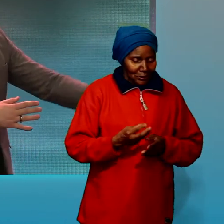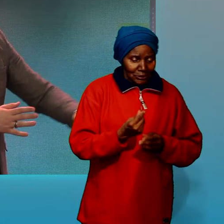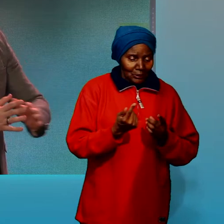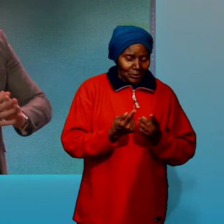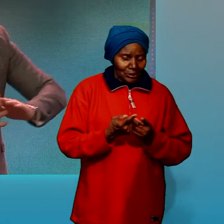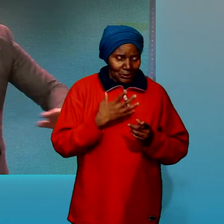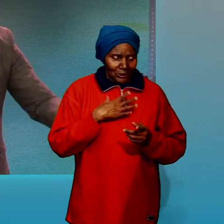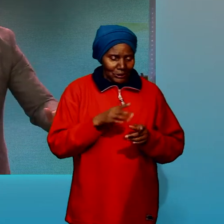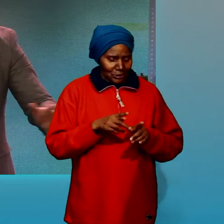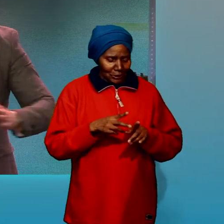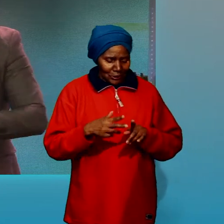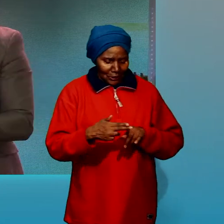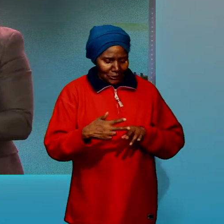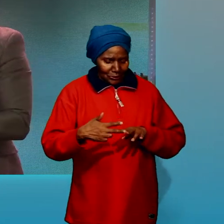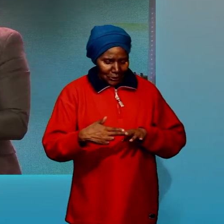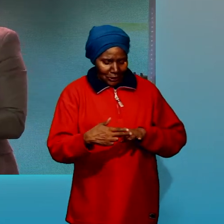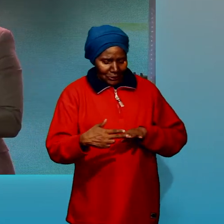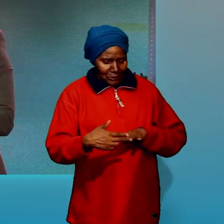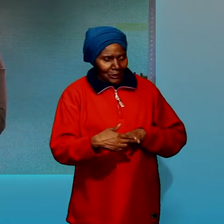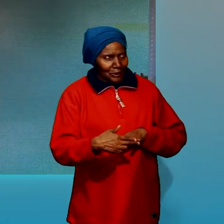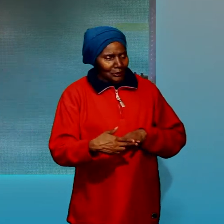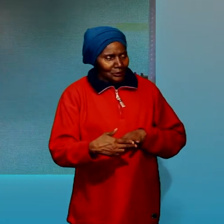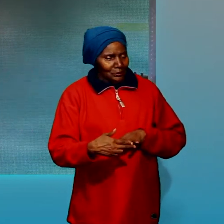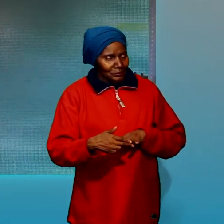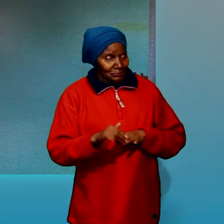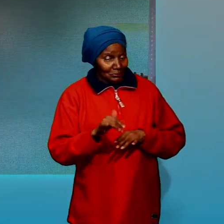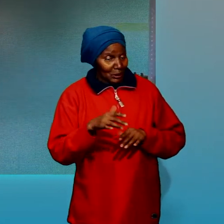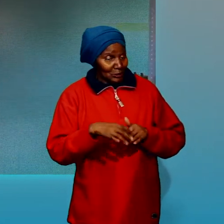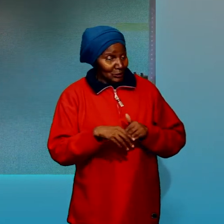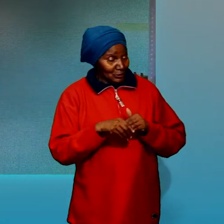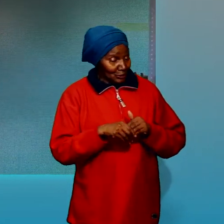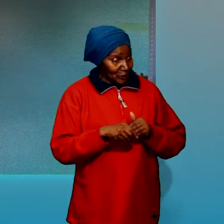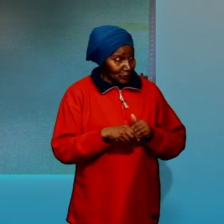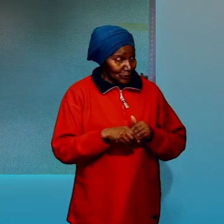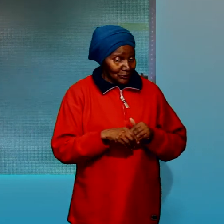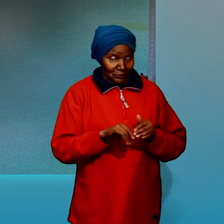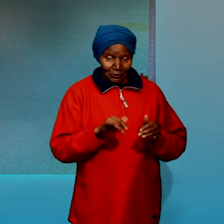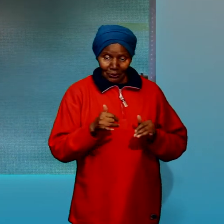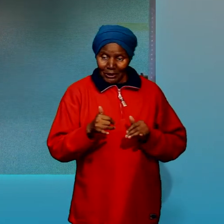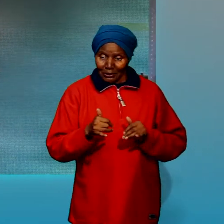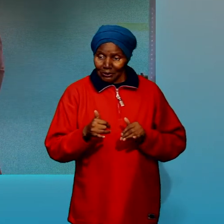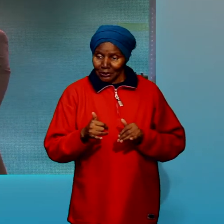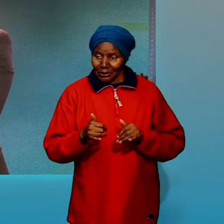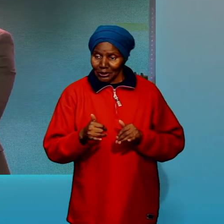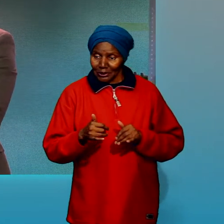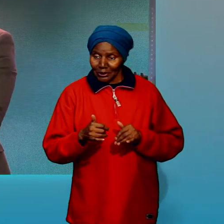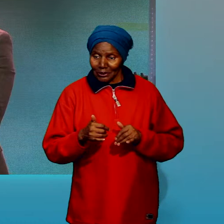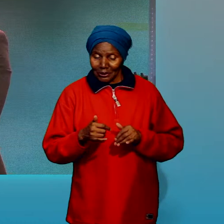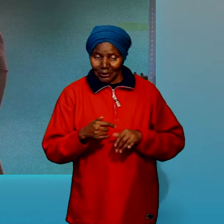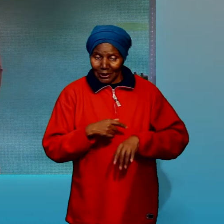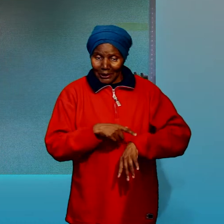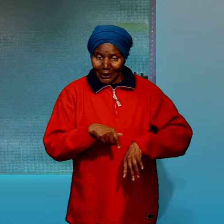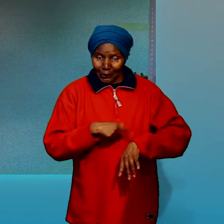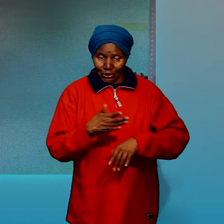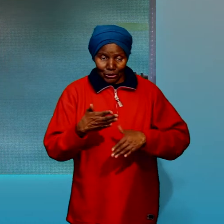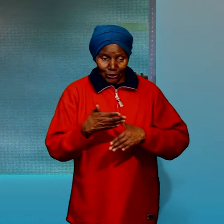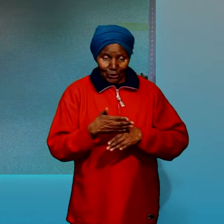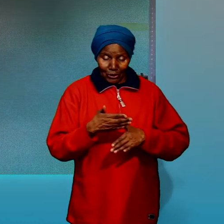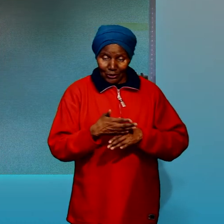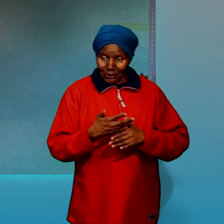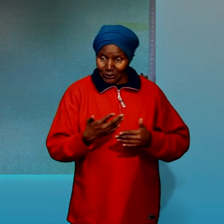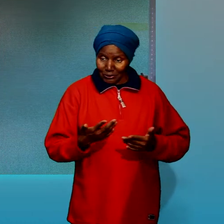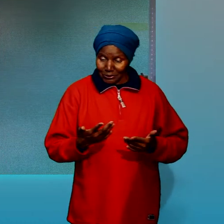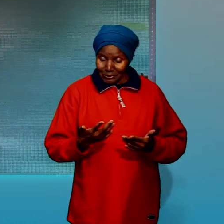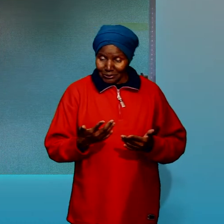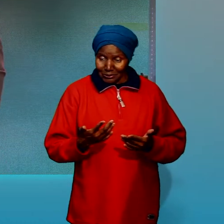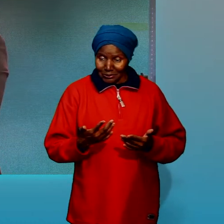our lives, cut away. But really, what he's trying to say is, what does he need to cut back? Where